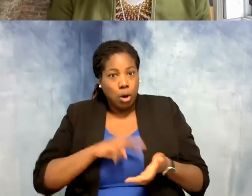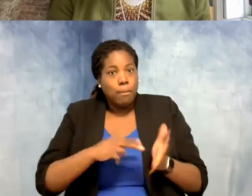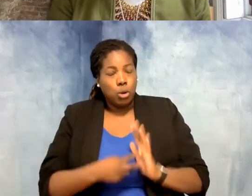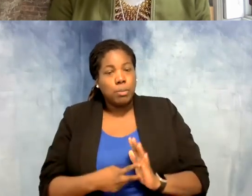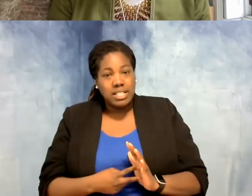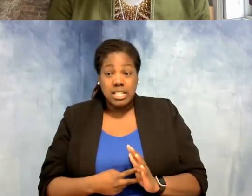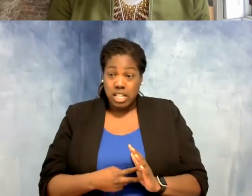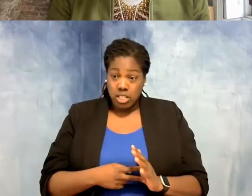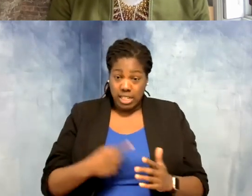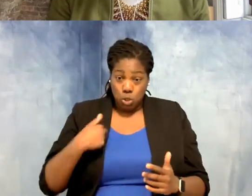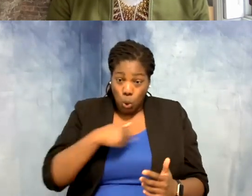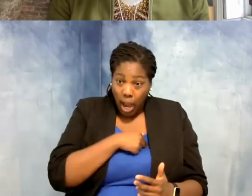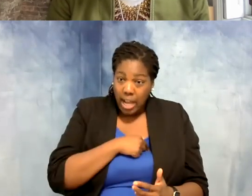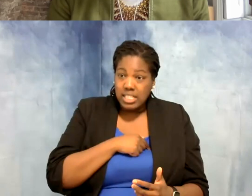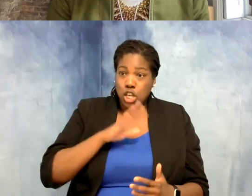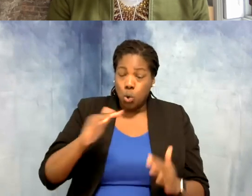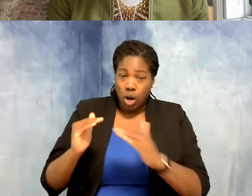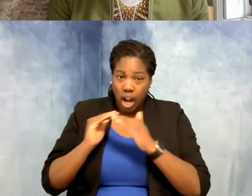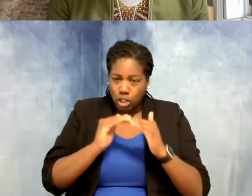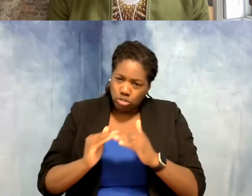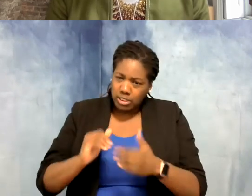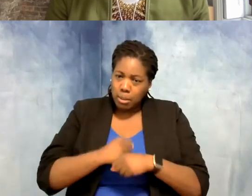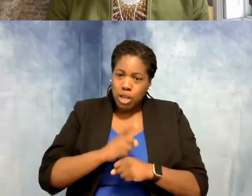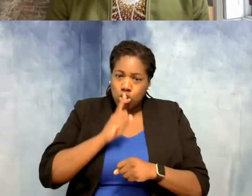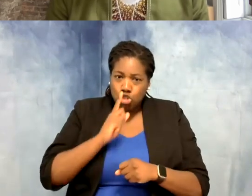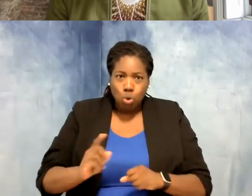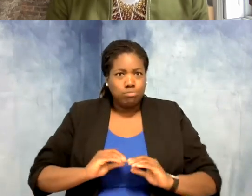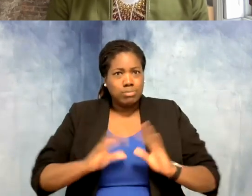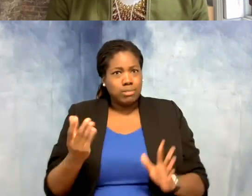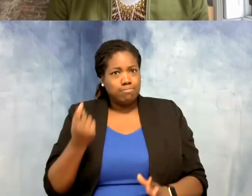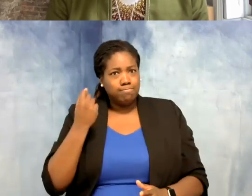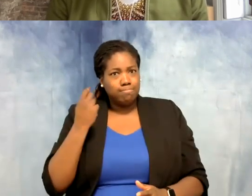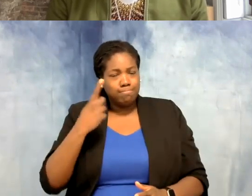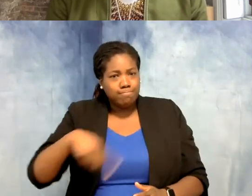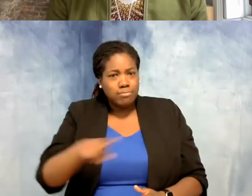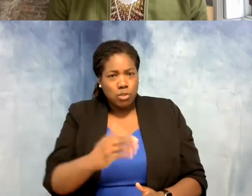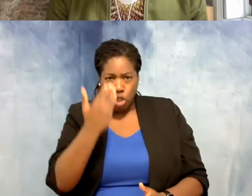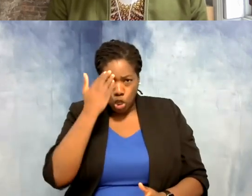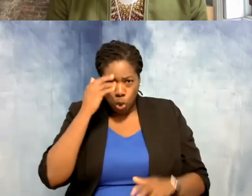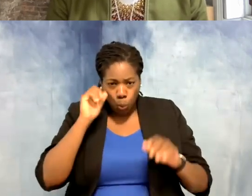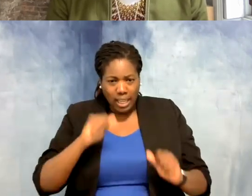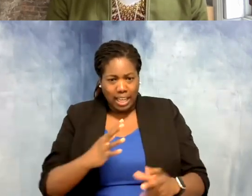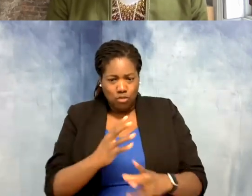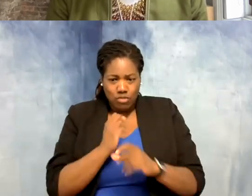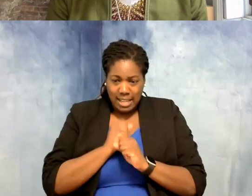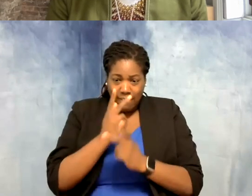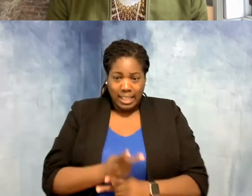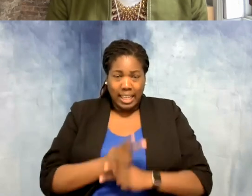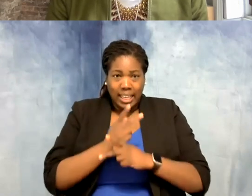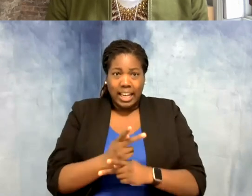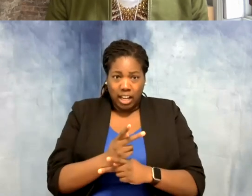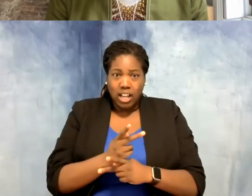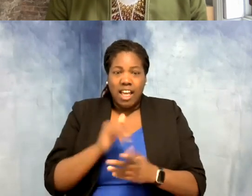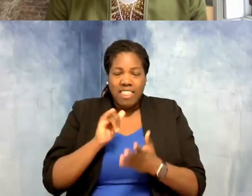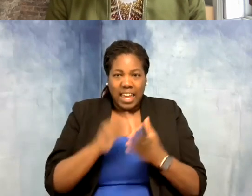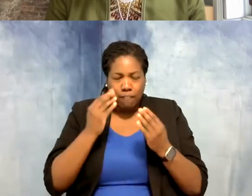to you and your colleagues in the communication department to set the record straight so that people can know where they can get the care that they need, because that information